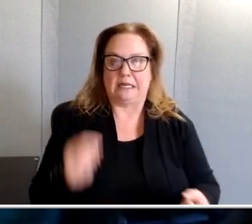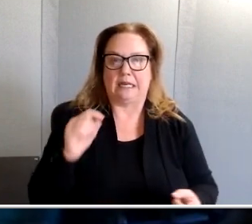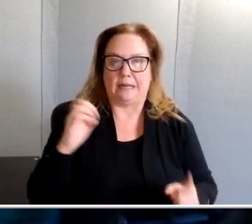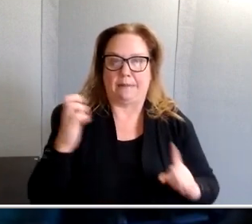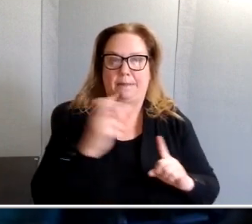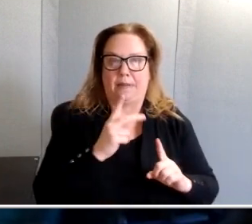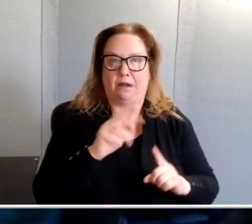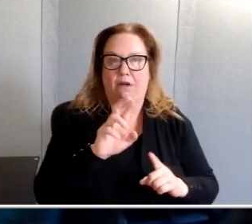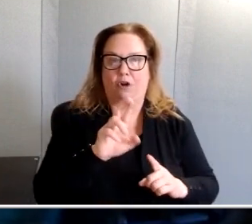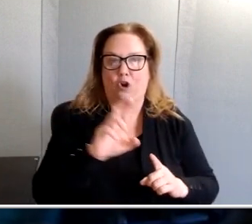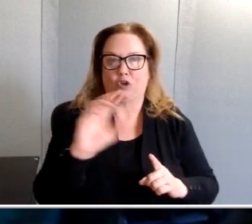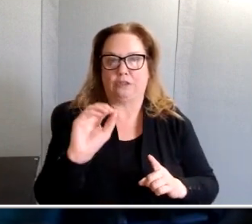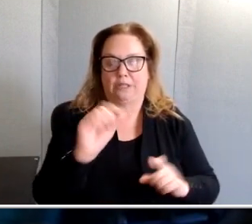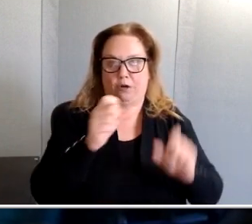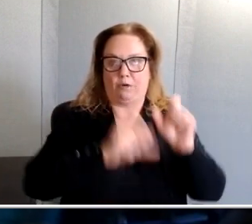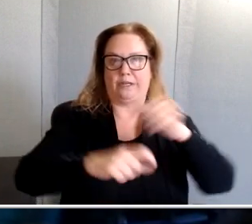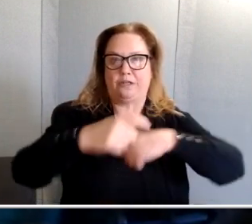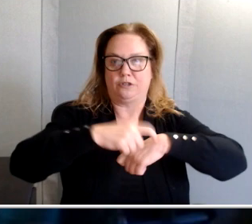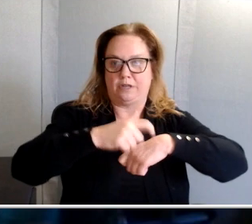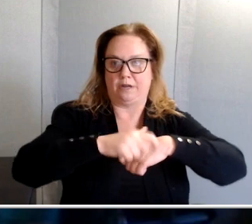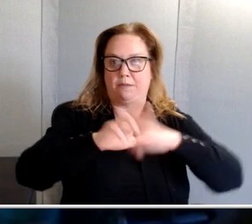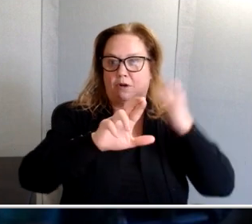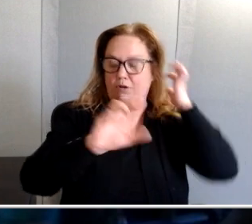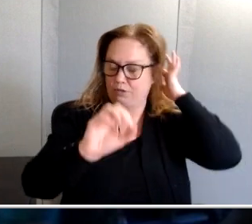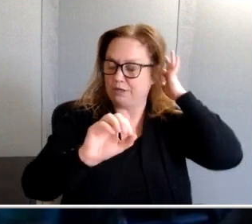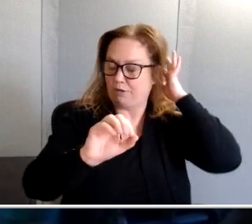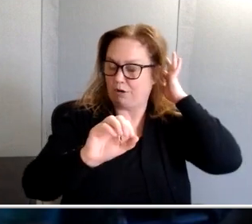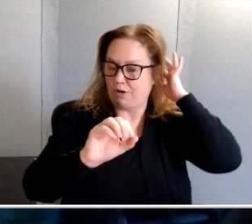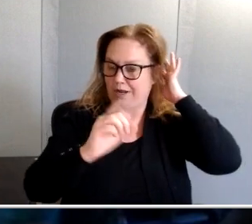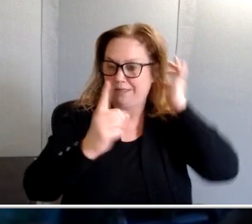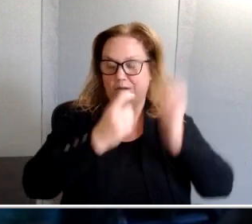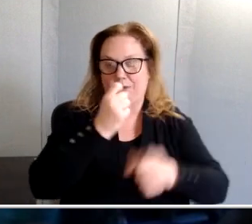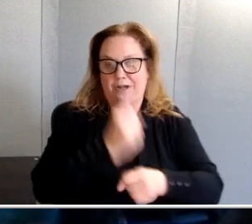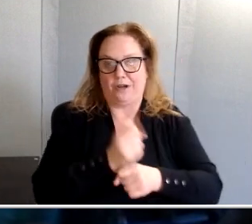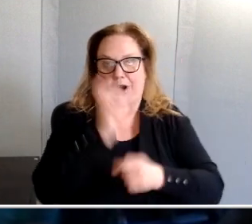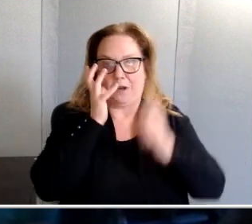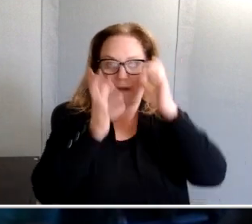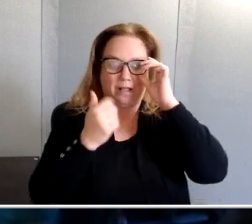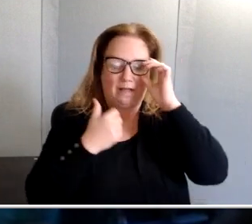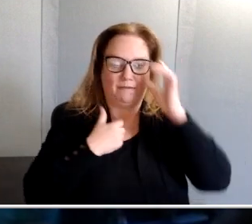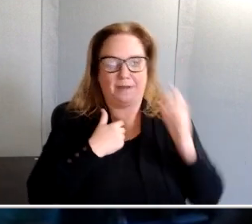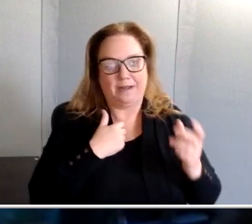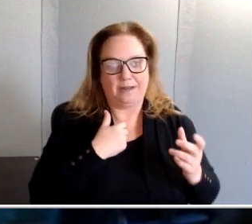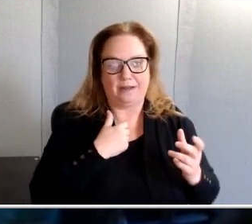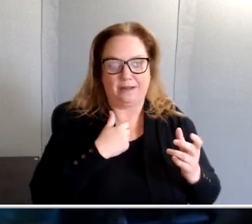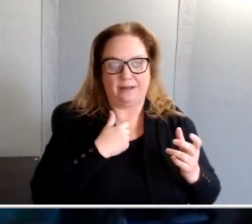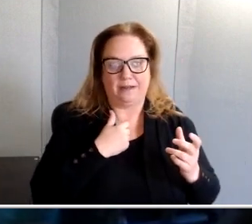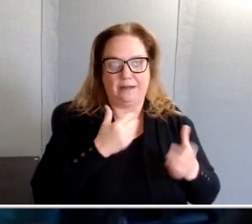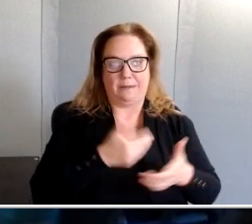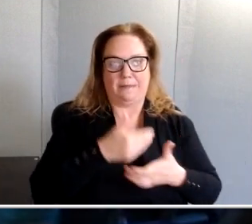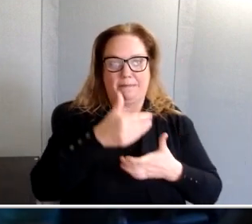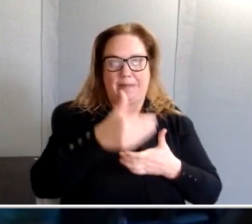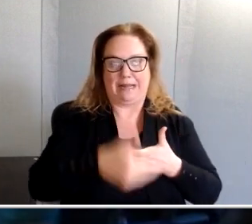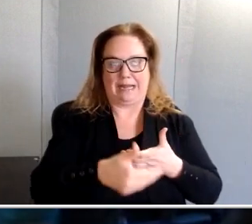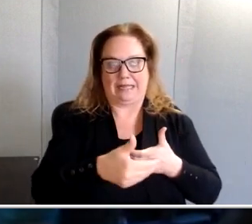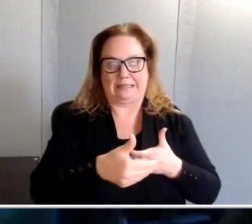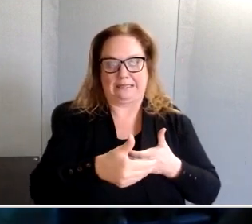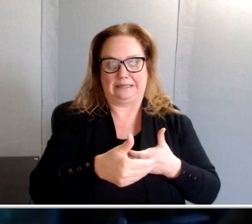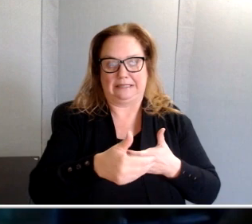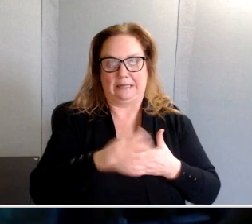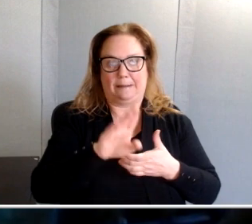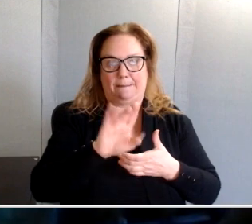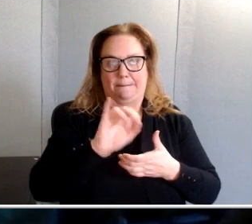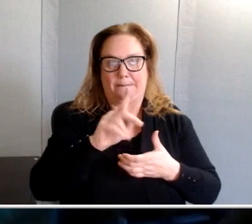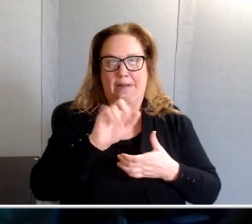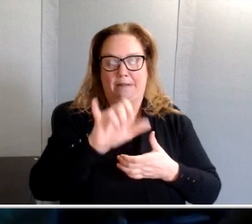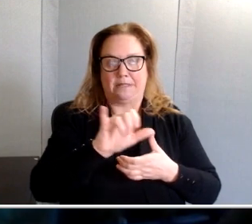as an R0 every time. And in a year, I'll have my my next biopsy